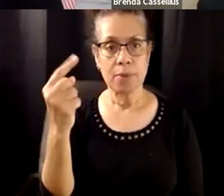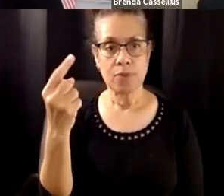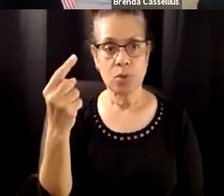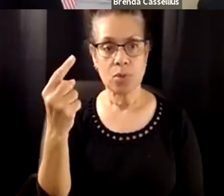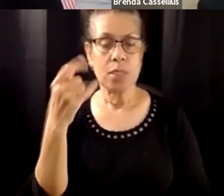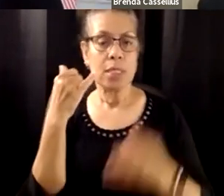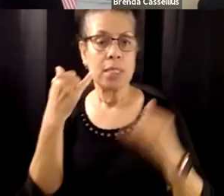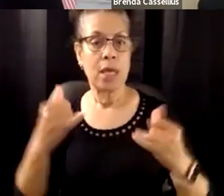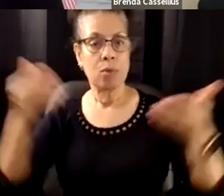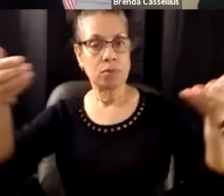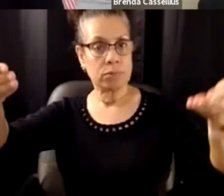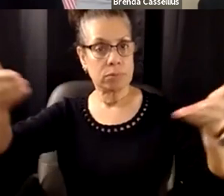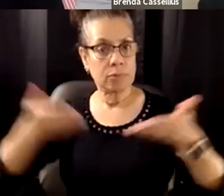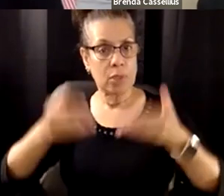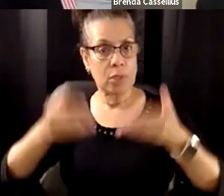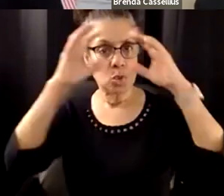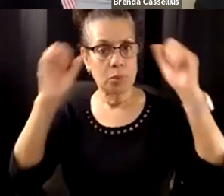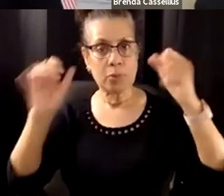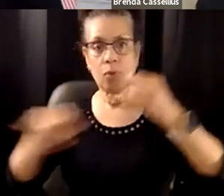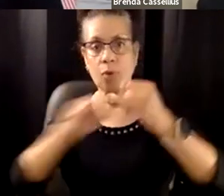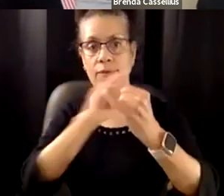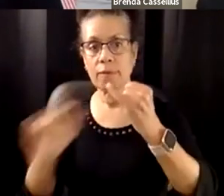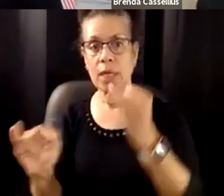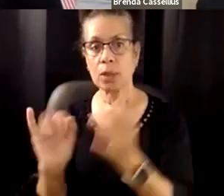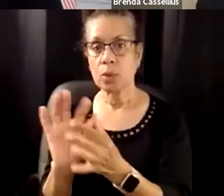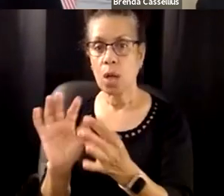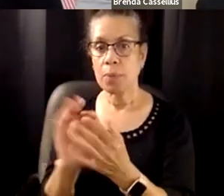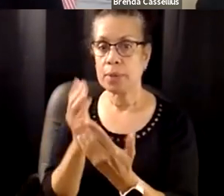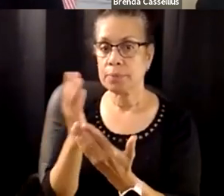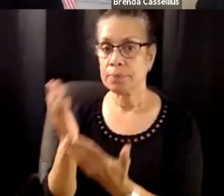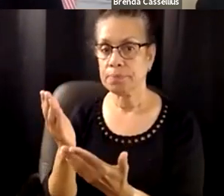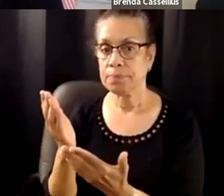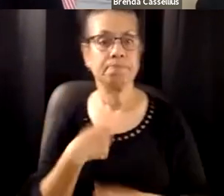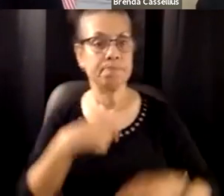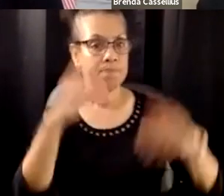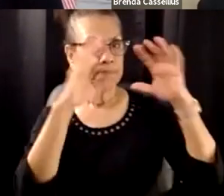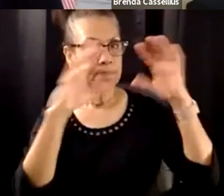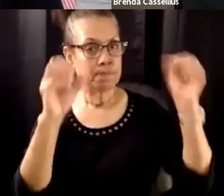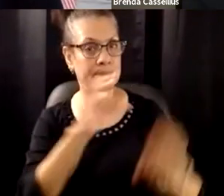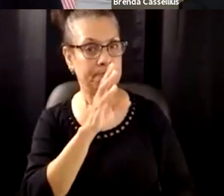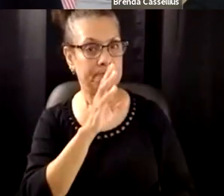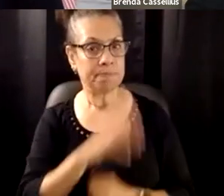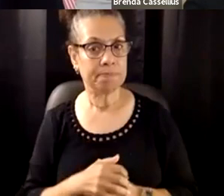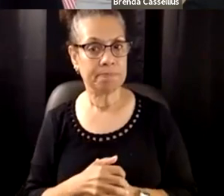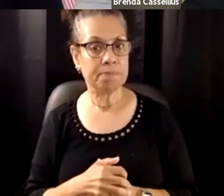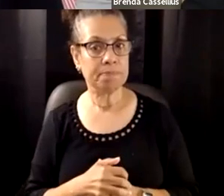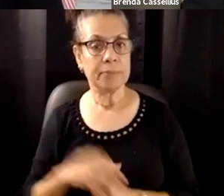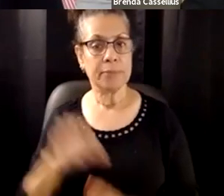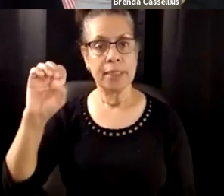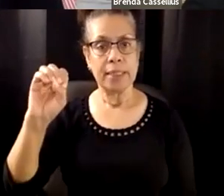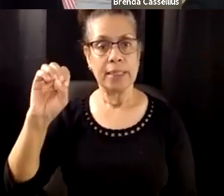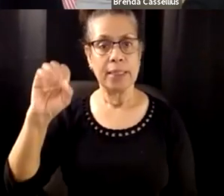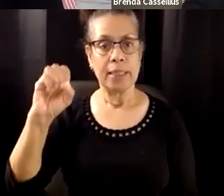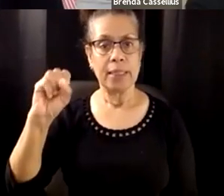now invite the superintendent to give any final comments thank you madam chair um you know with the esser funding we